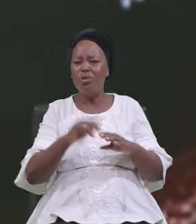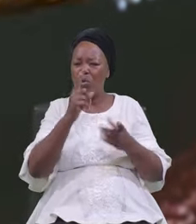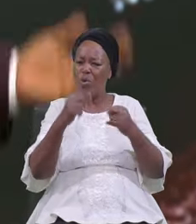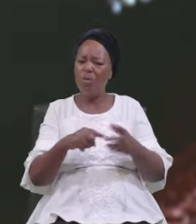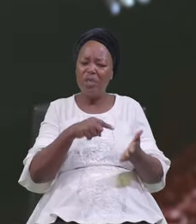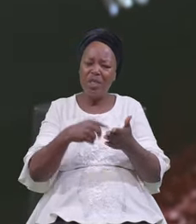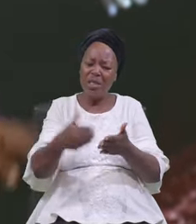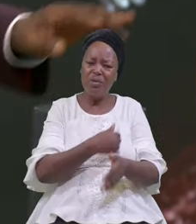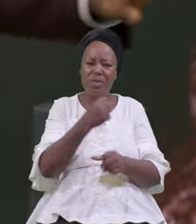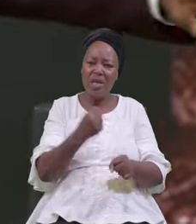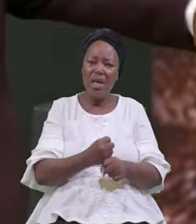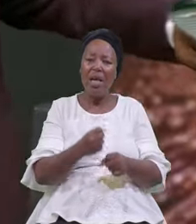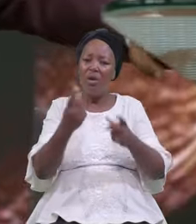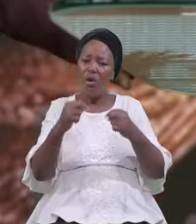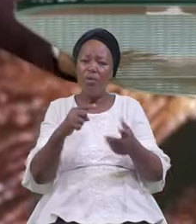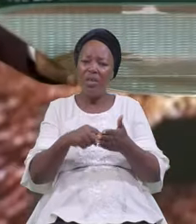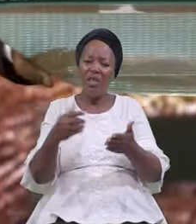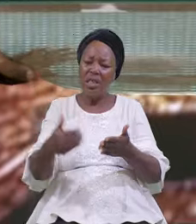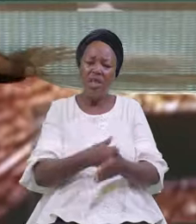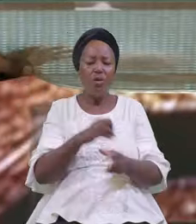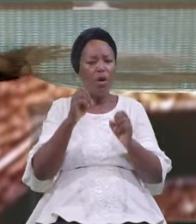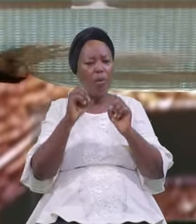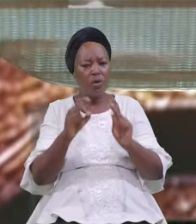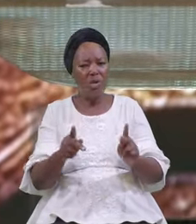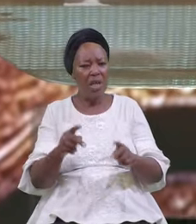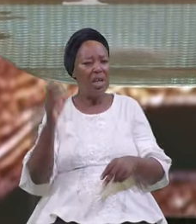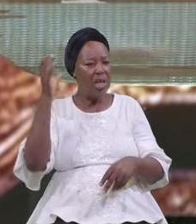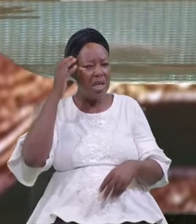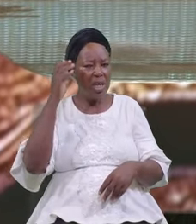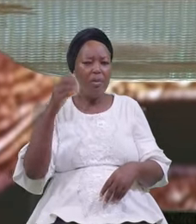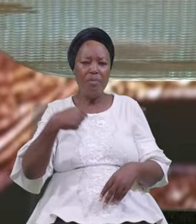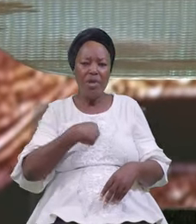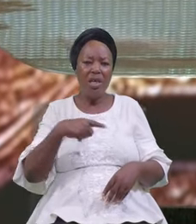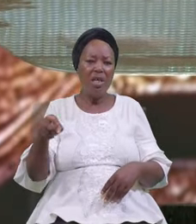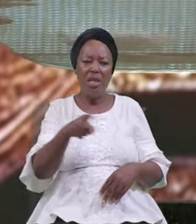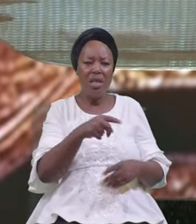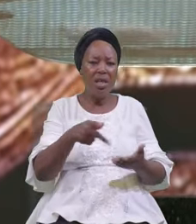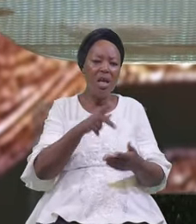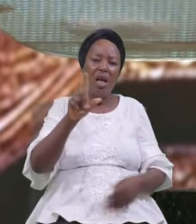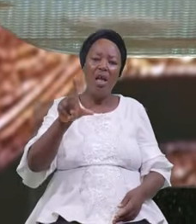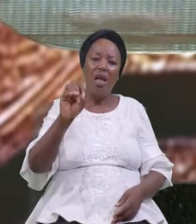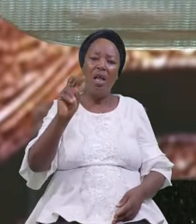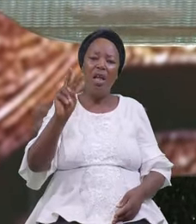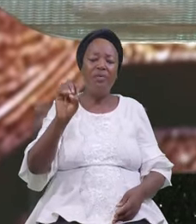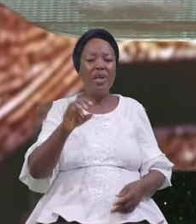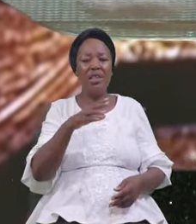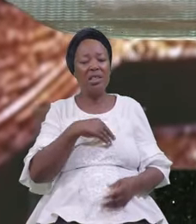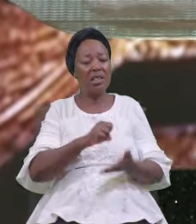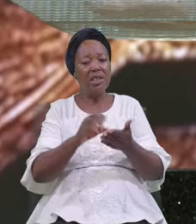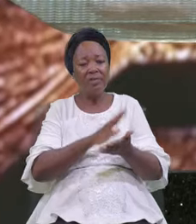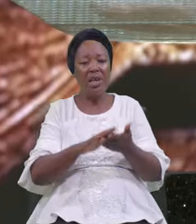at this new opportunity? Hear me, ye Levites, sanctify now yourselves